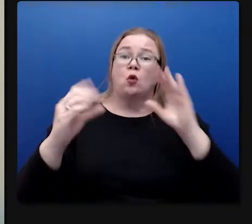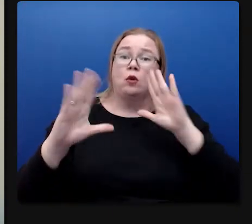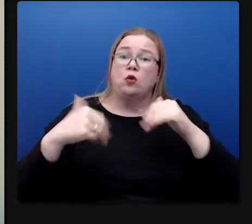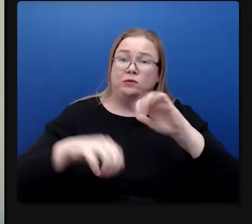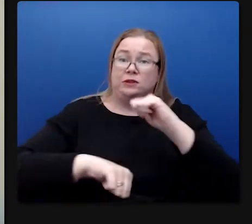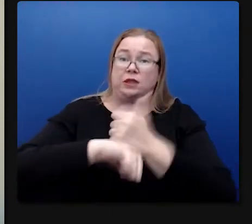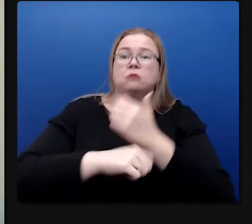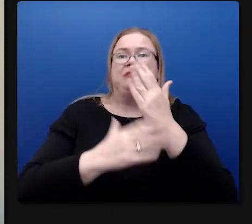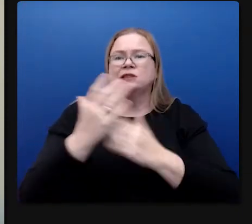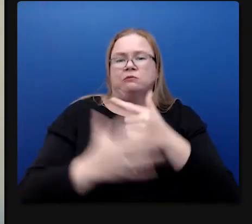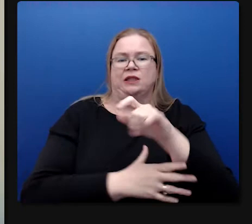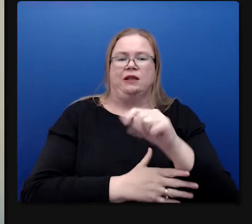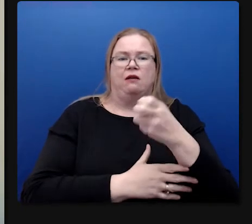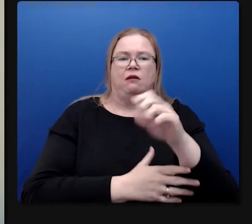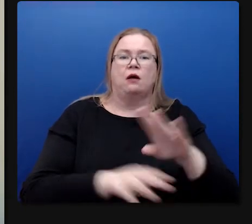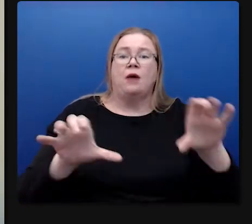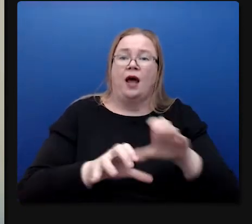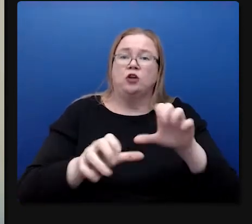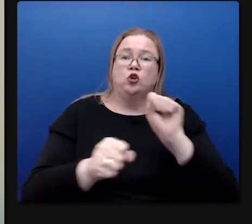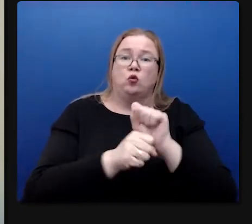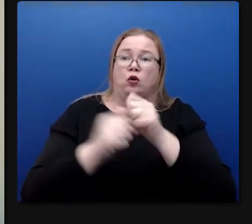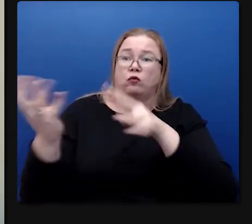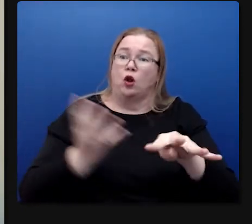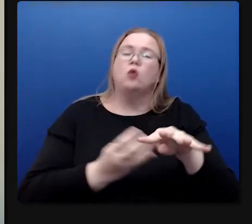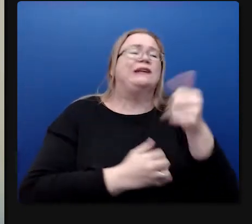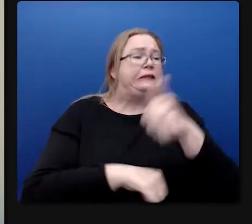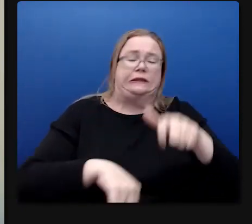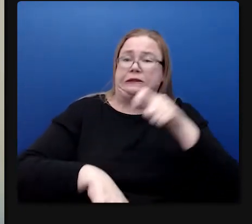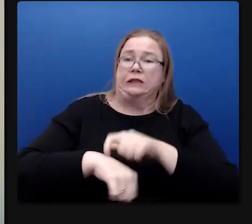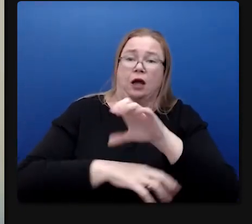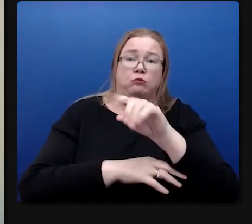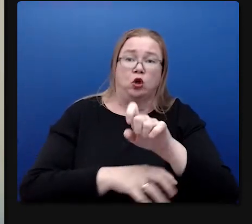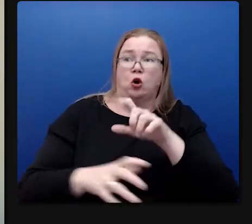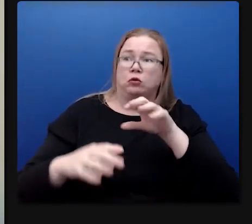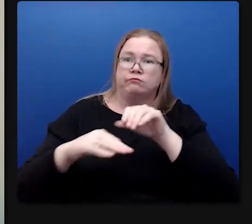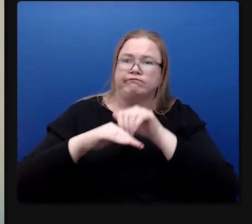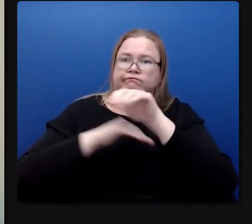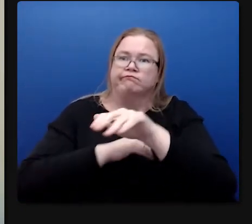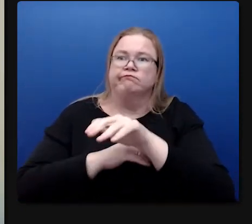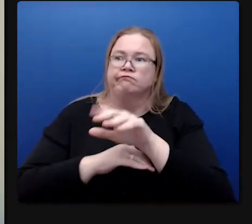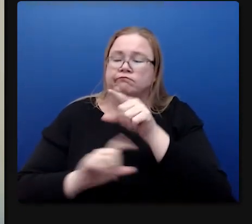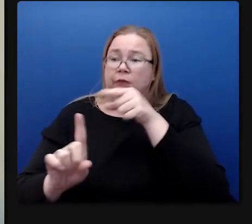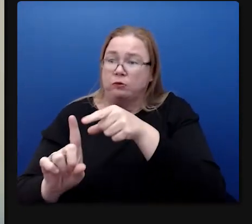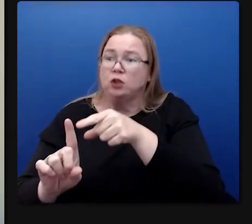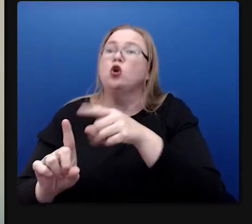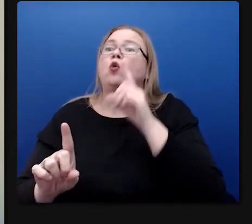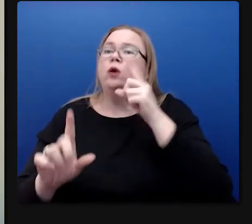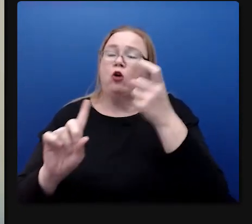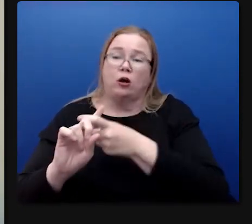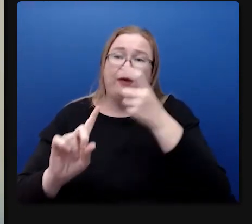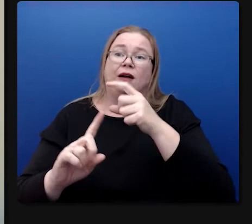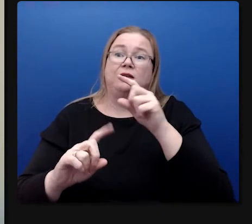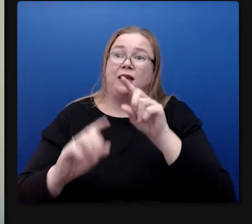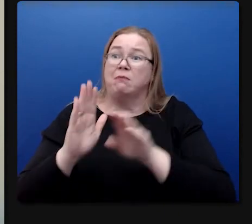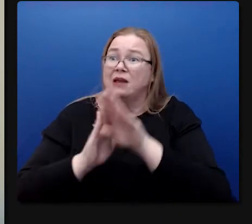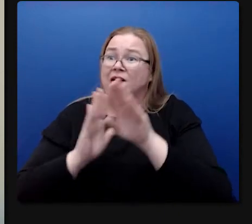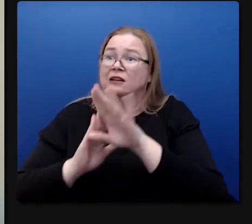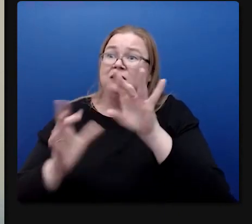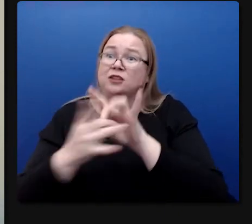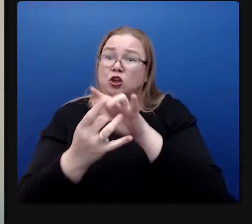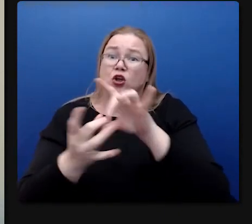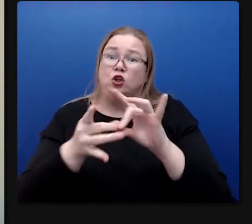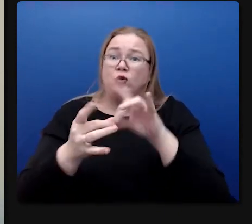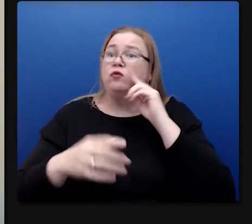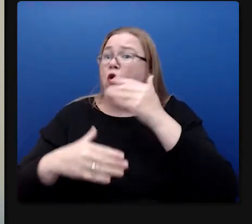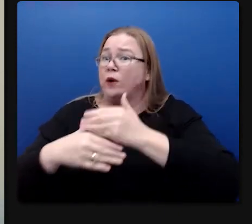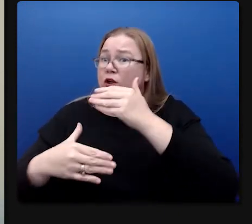to be setting up a couple GitHub Actions workflows so that anytime code is pushed to the main branch, it is going to automatically build it in Unity for